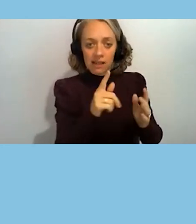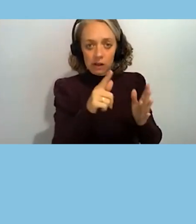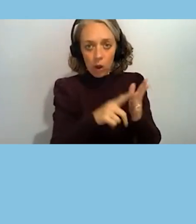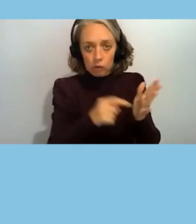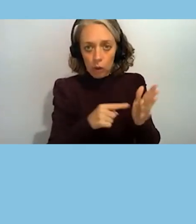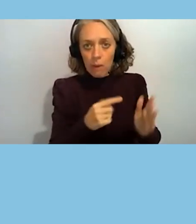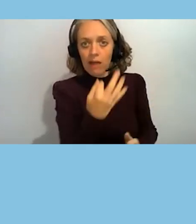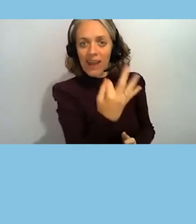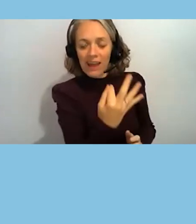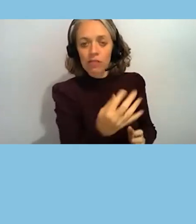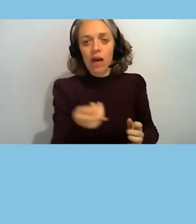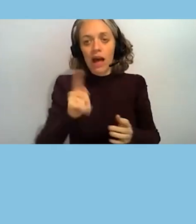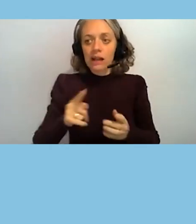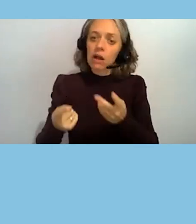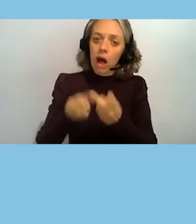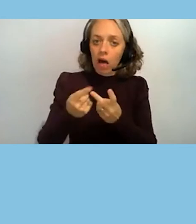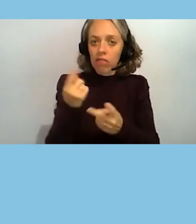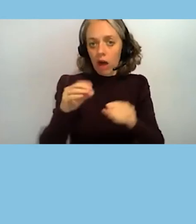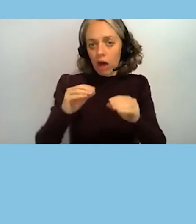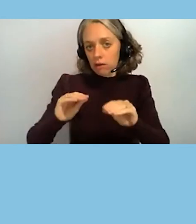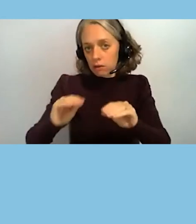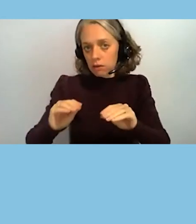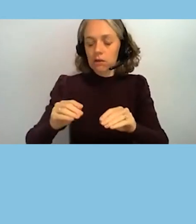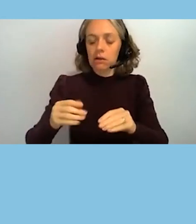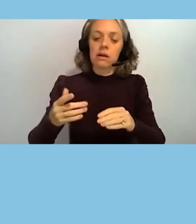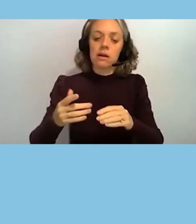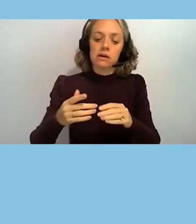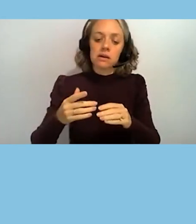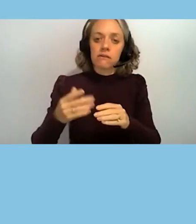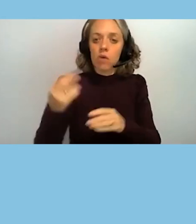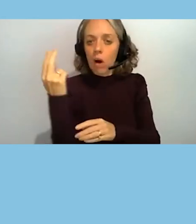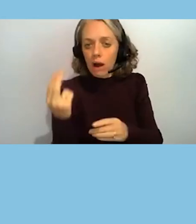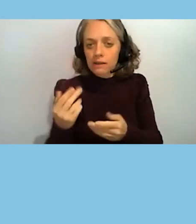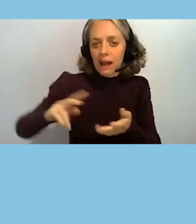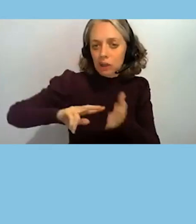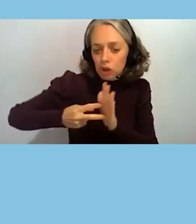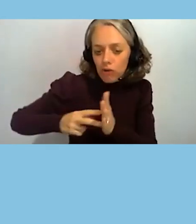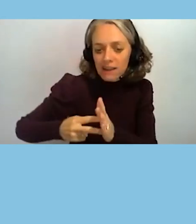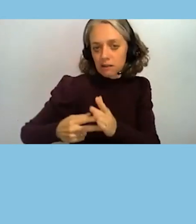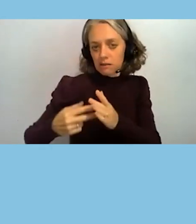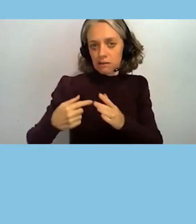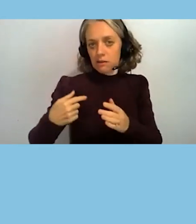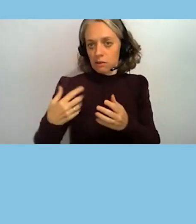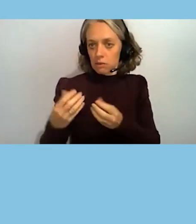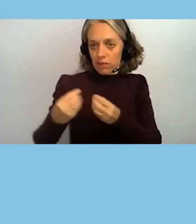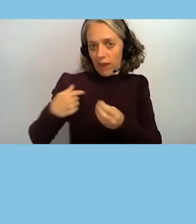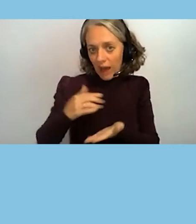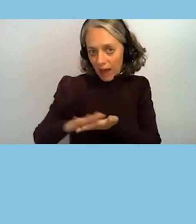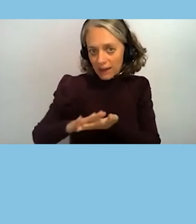8th, and one for curators and arts workers led by Eleanor Morgan, together with Hannah and myself on October